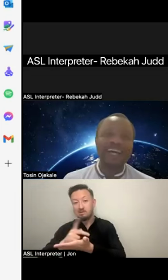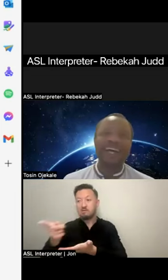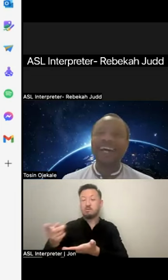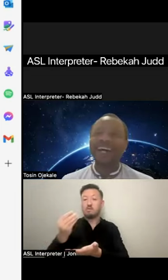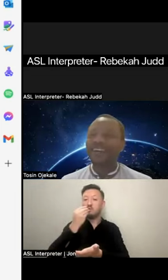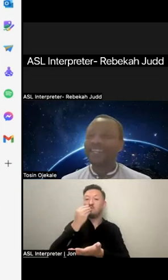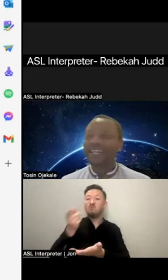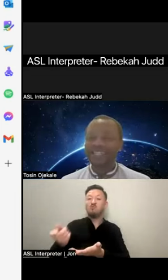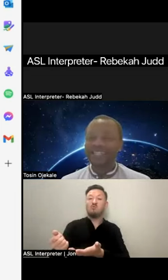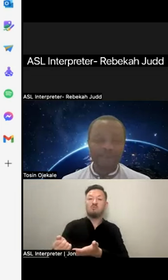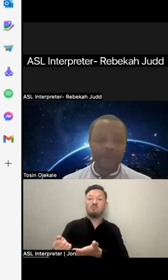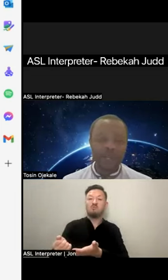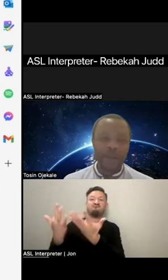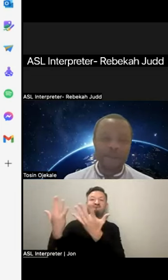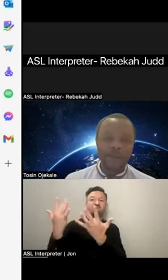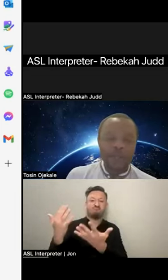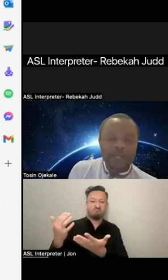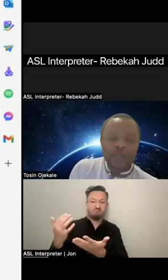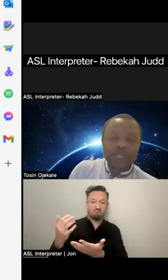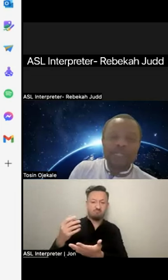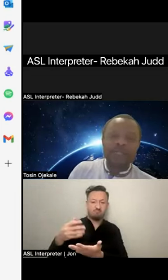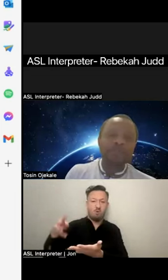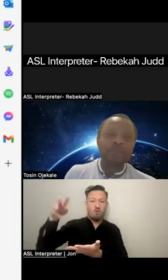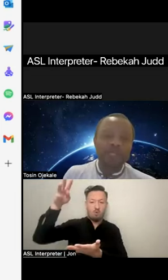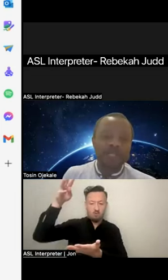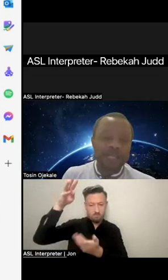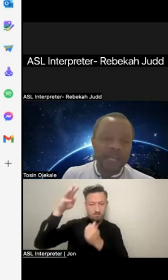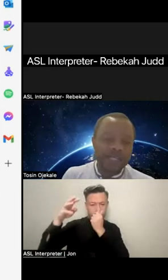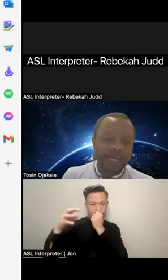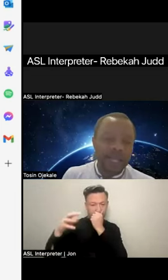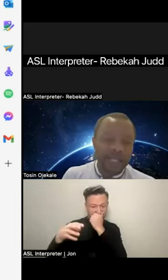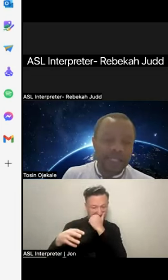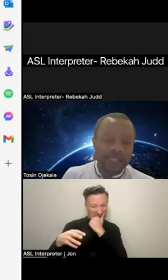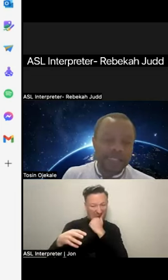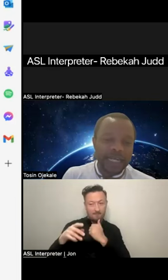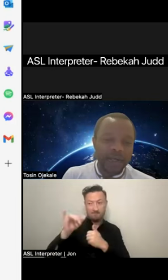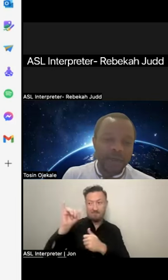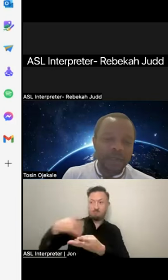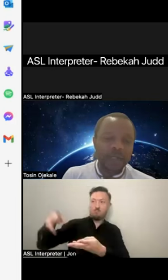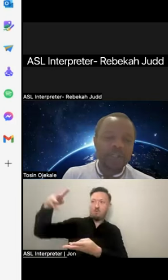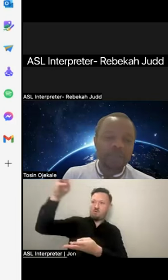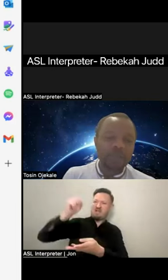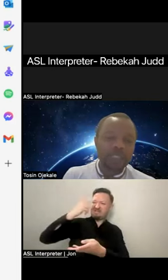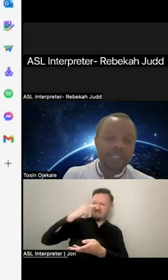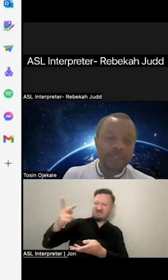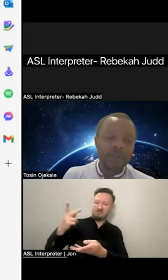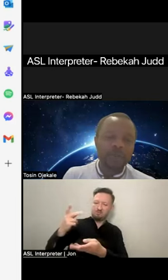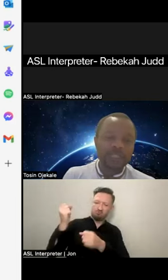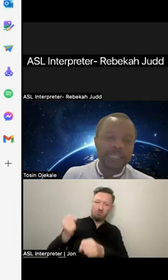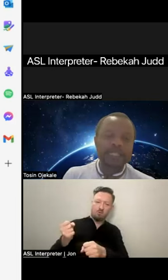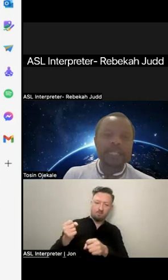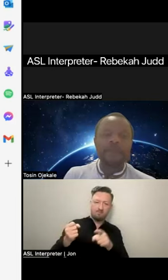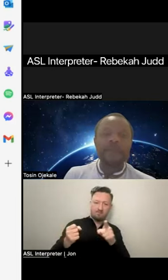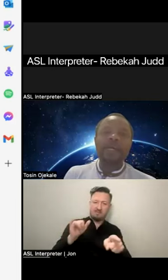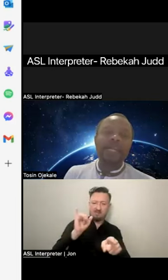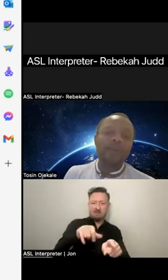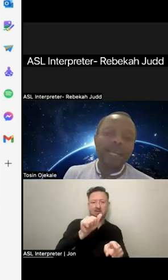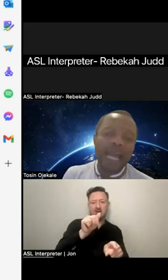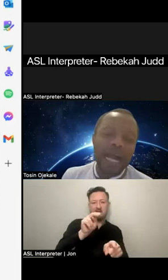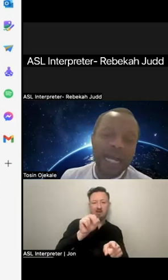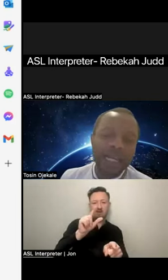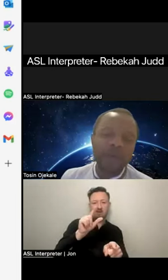was already getting smoky. Okay, so in most scenario like that, this analog smoke detector will detect them.